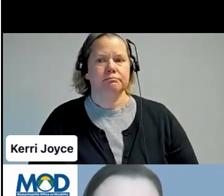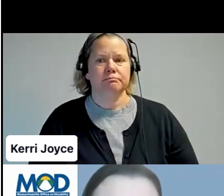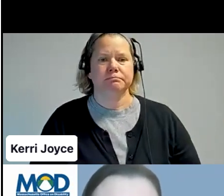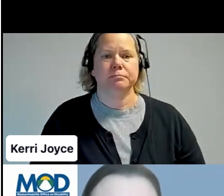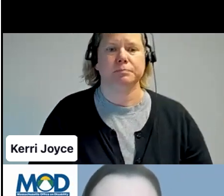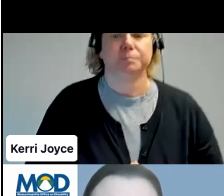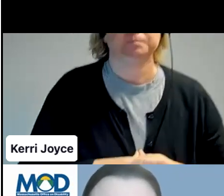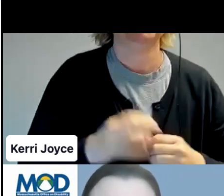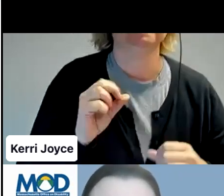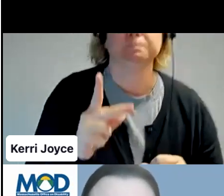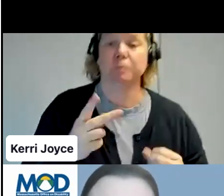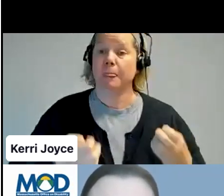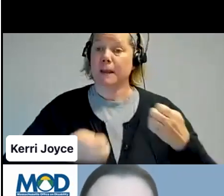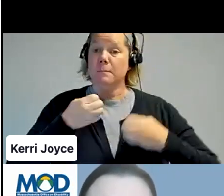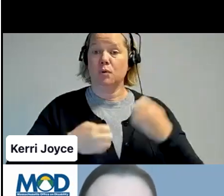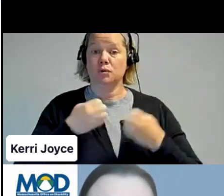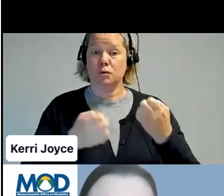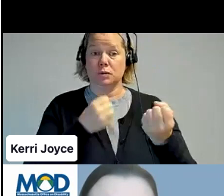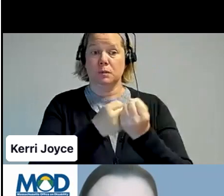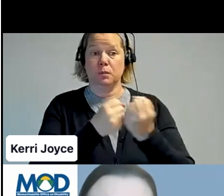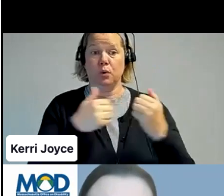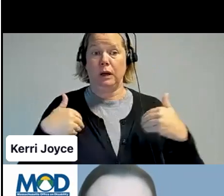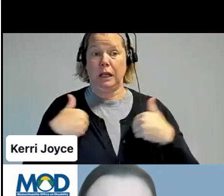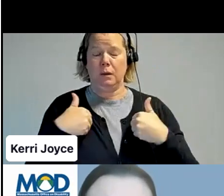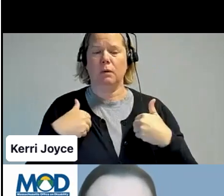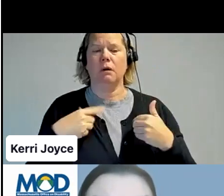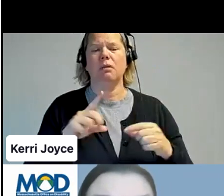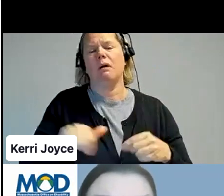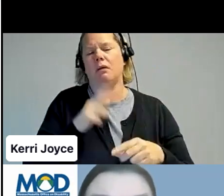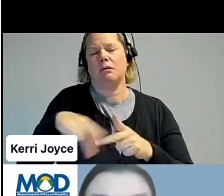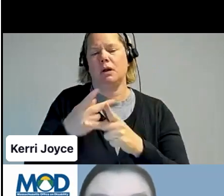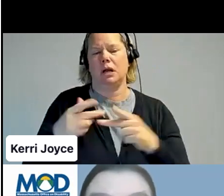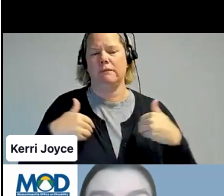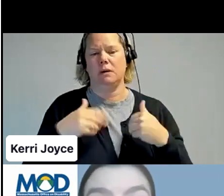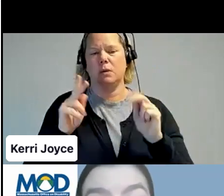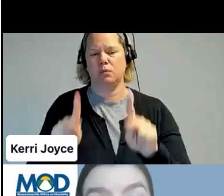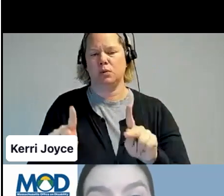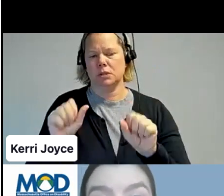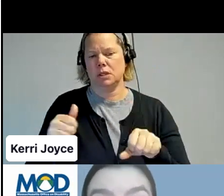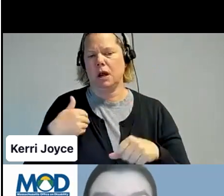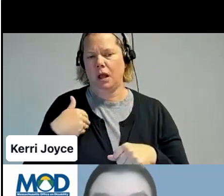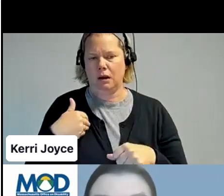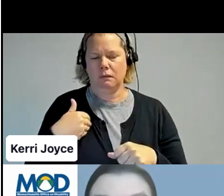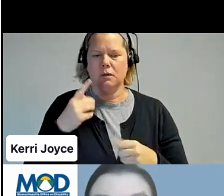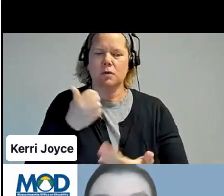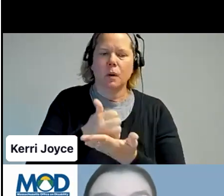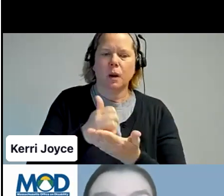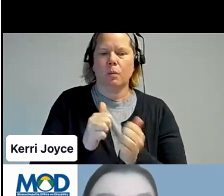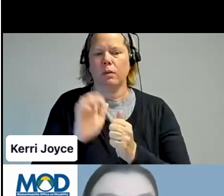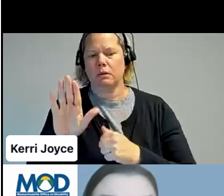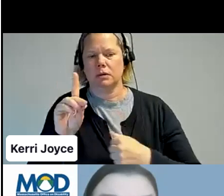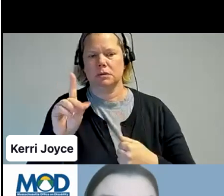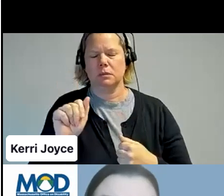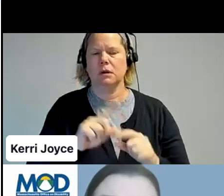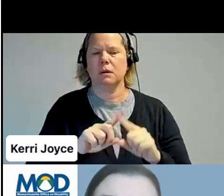All right, so an emotional support animal, this is the other type of animal that a person can have to assist with their disability, but